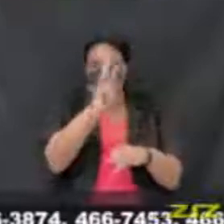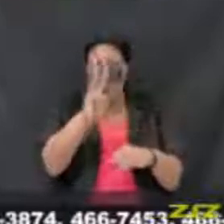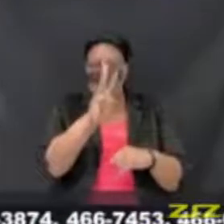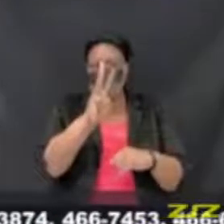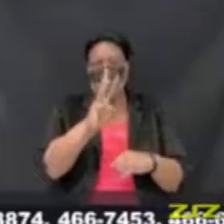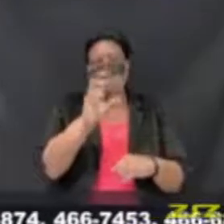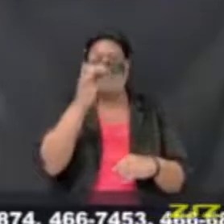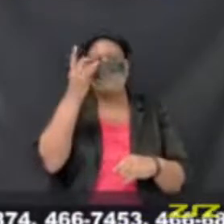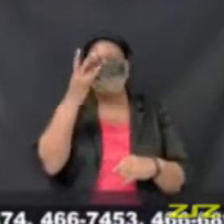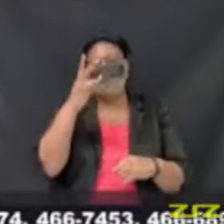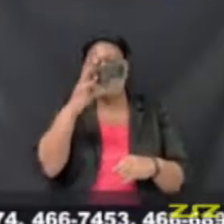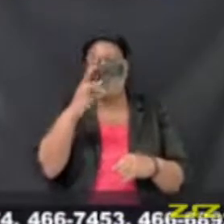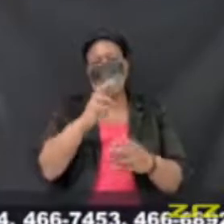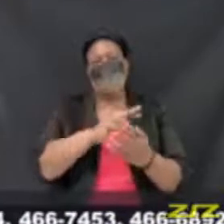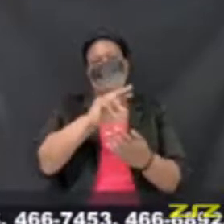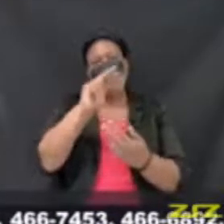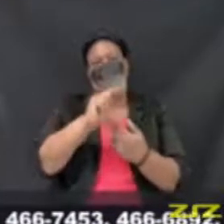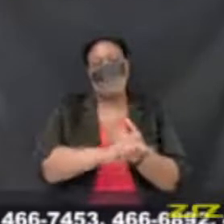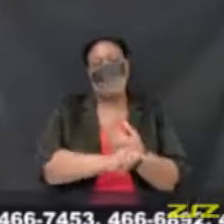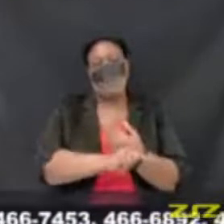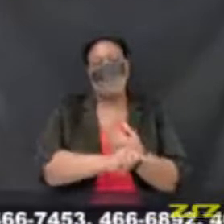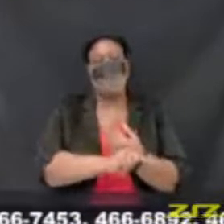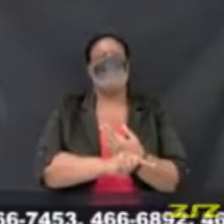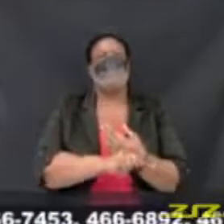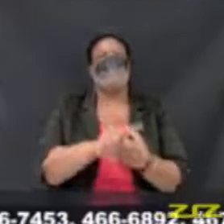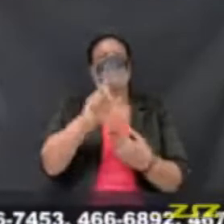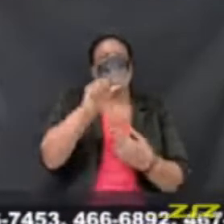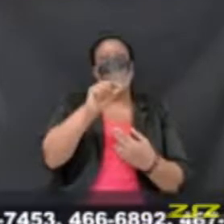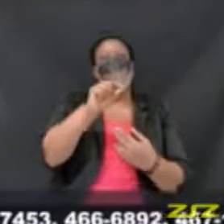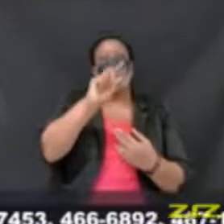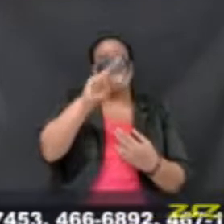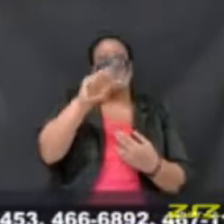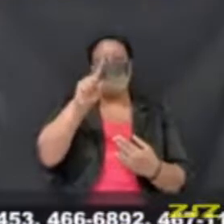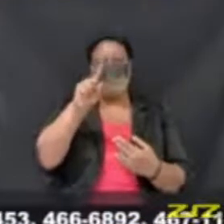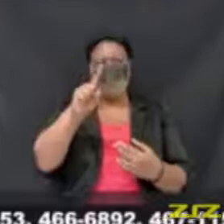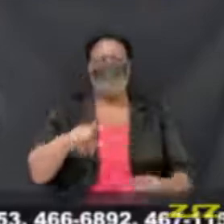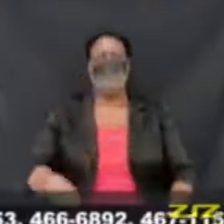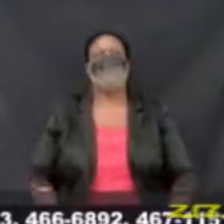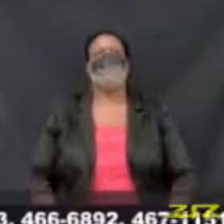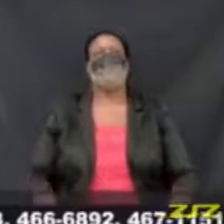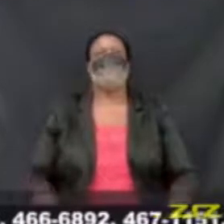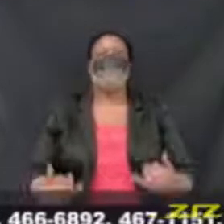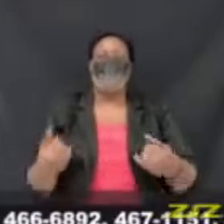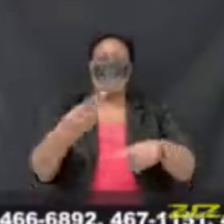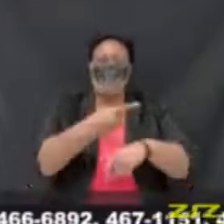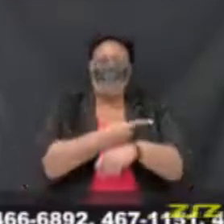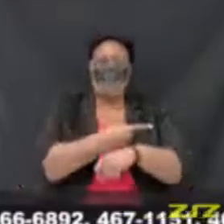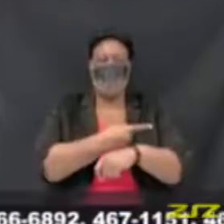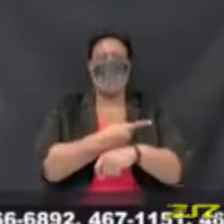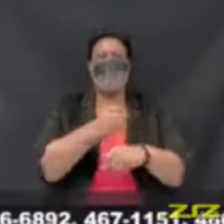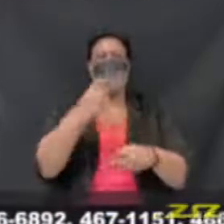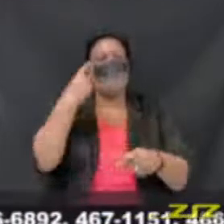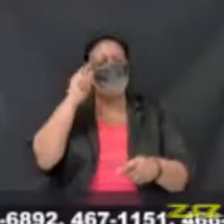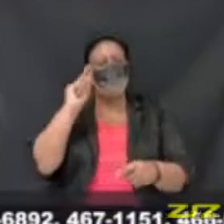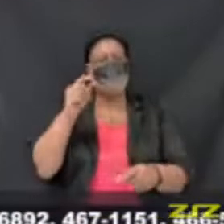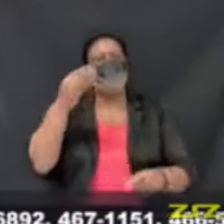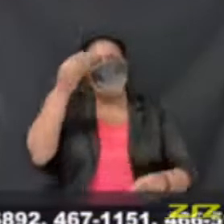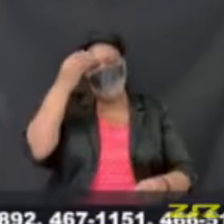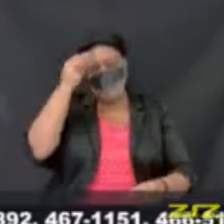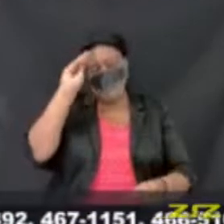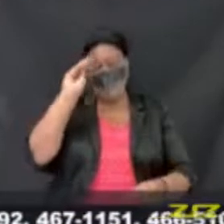2021. I'm your host, Michelle Rodriguez, and again I will be filling in for Mr. Lesroy